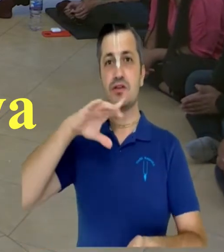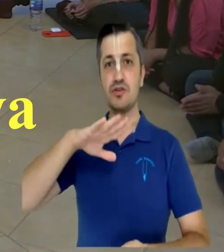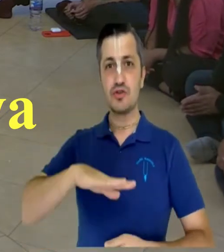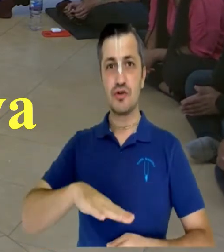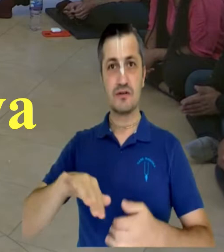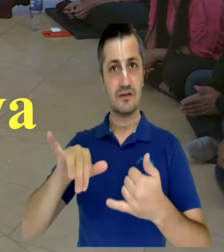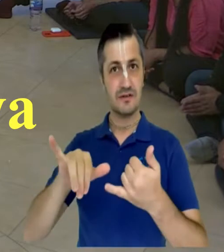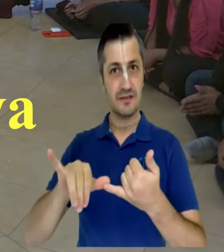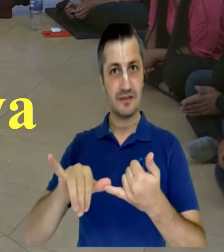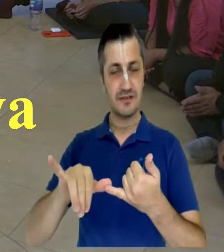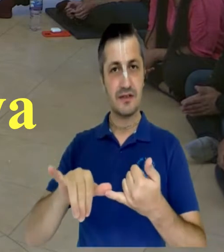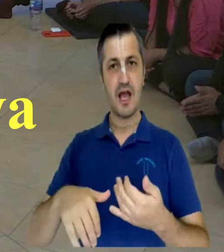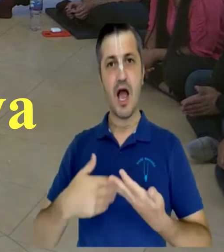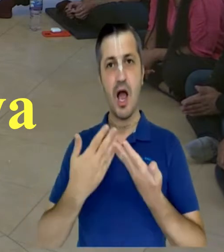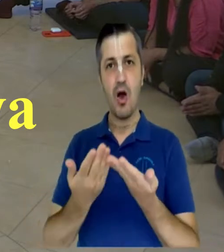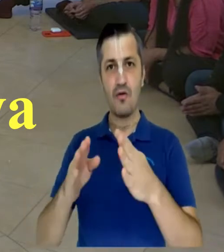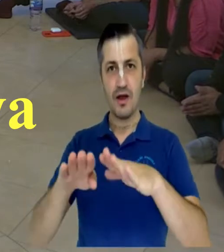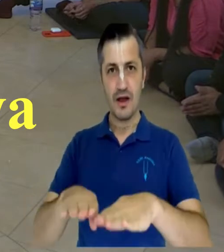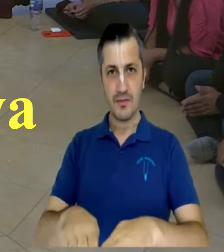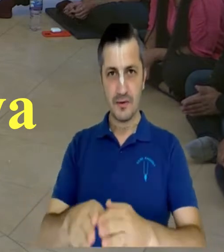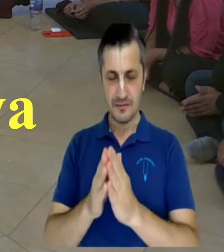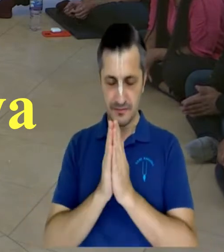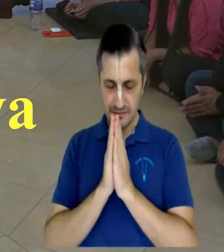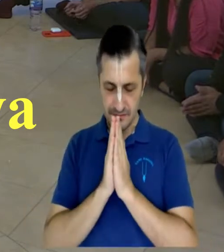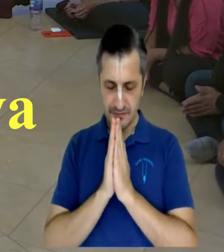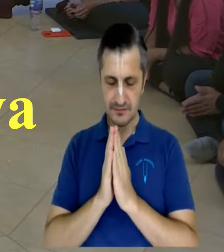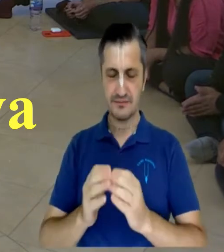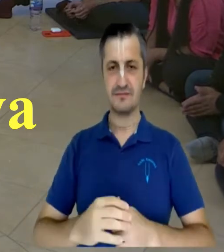Vasudevaya. Om Namo Bhagavate.